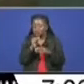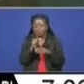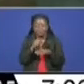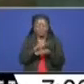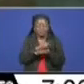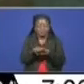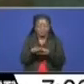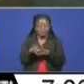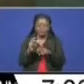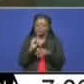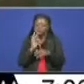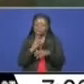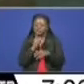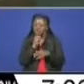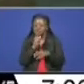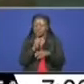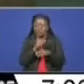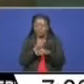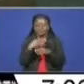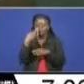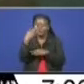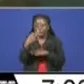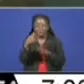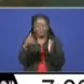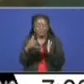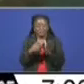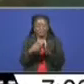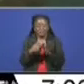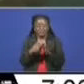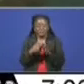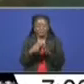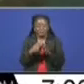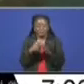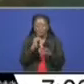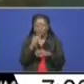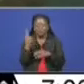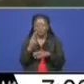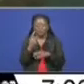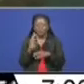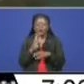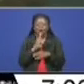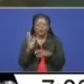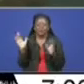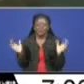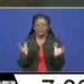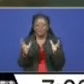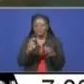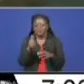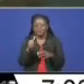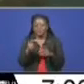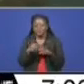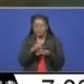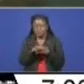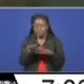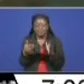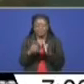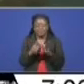friends. That's how these posts go viral. And not only are we encouraging others to send